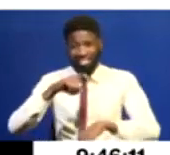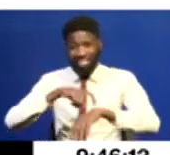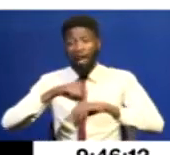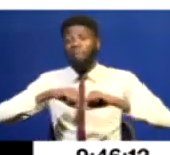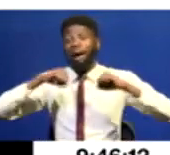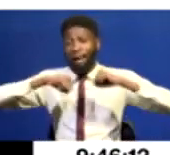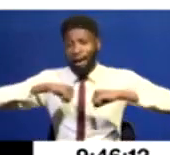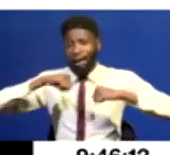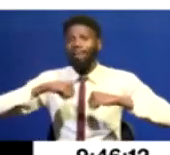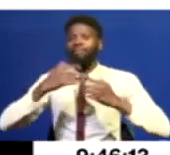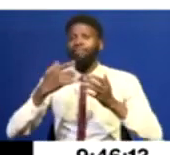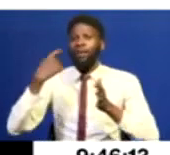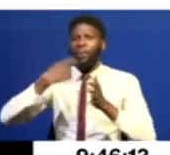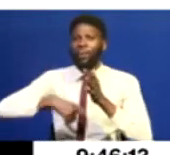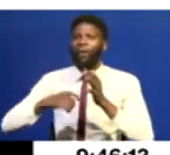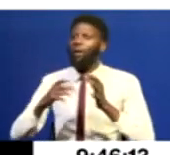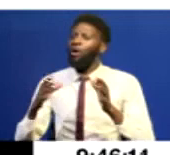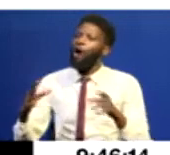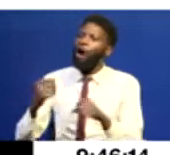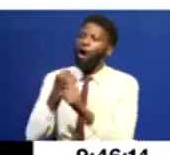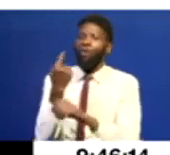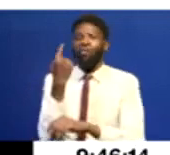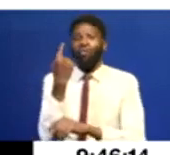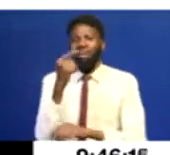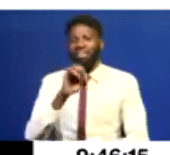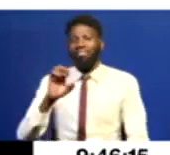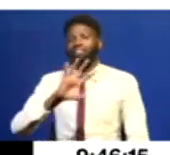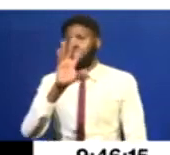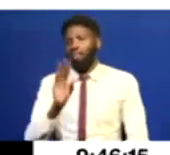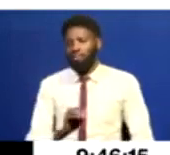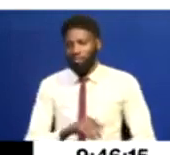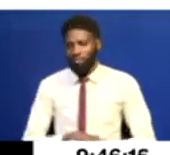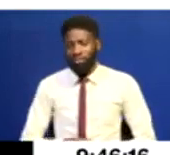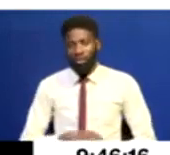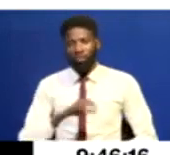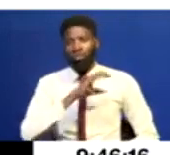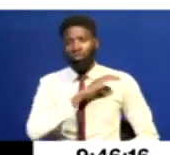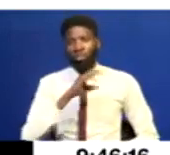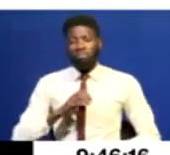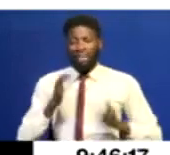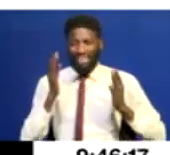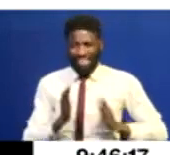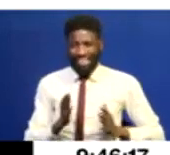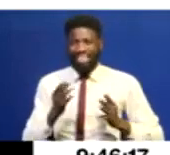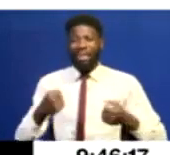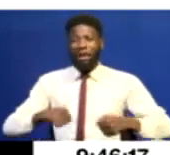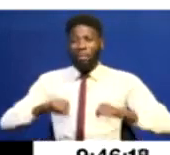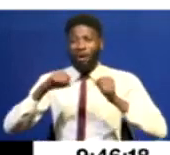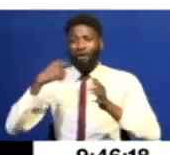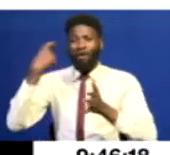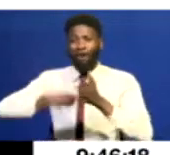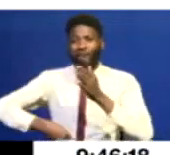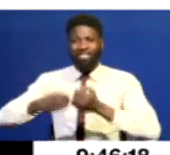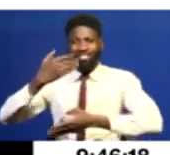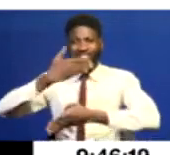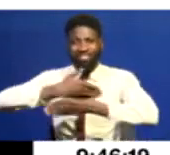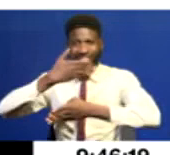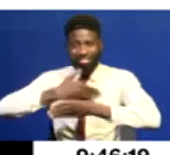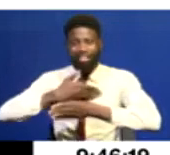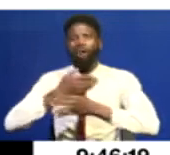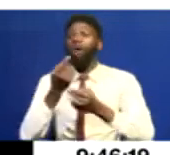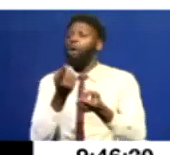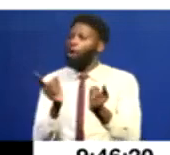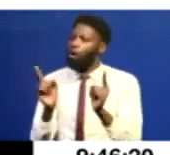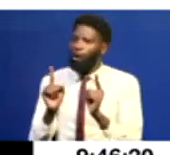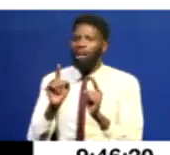is activated across the East African community. Commissioners of customs from all EAC border points are set to meet in